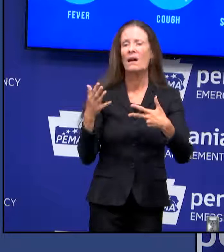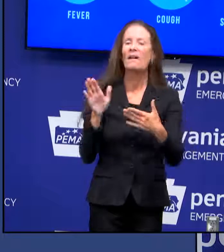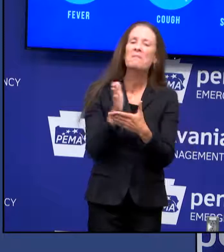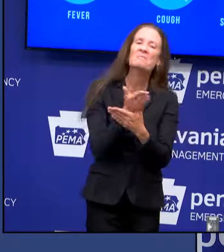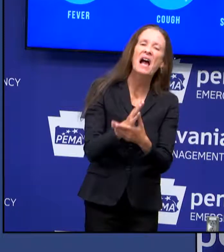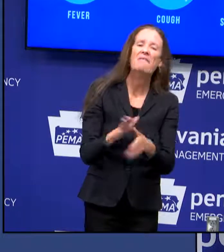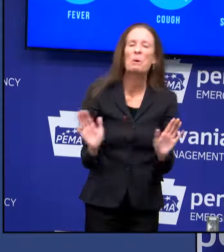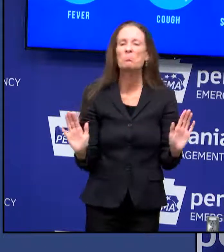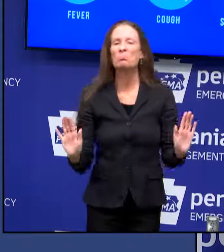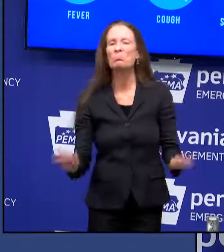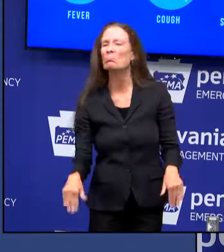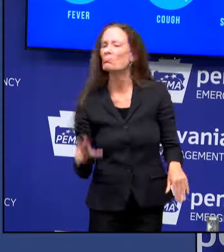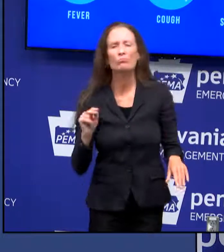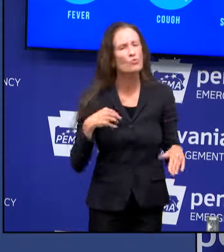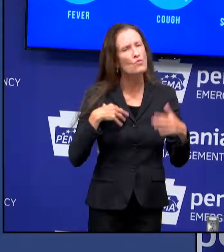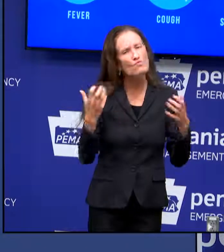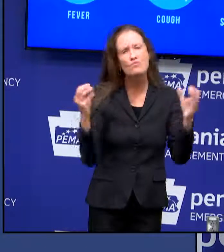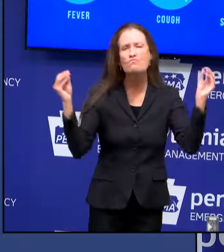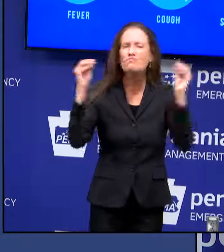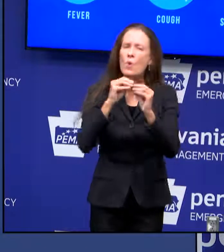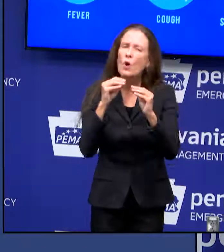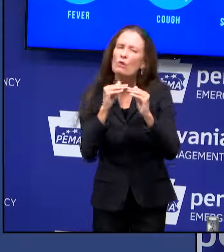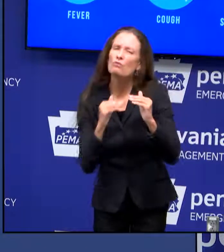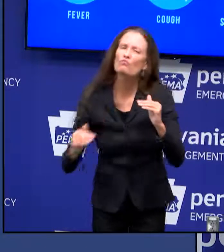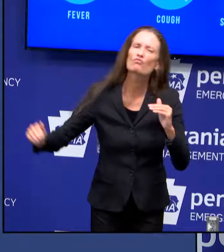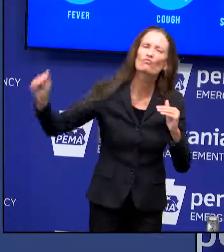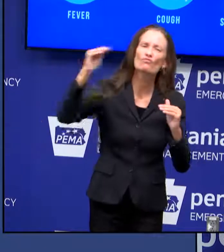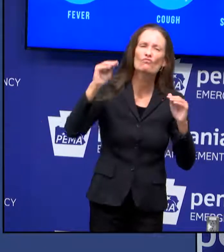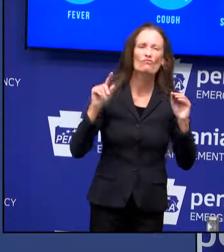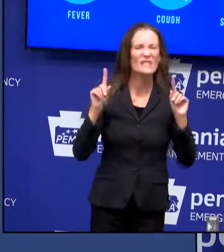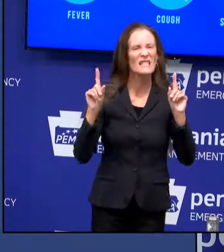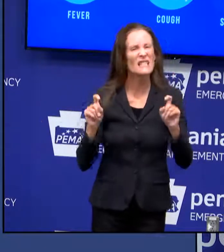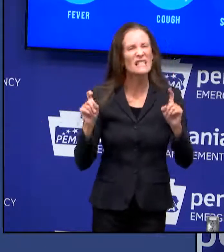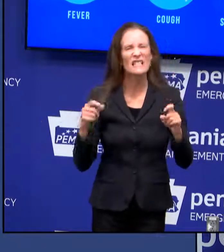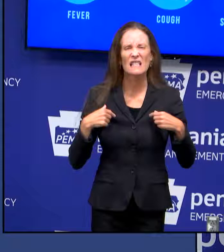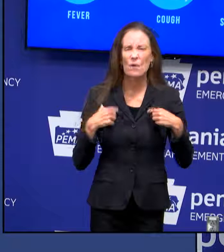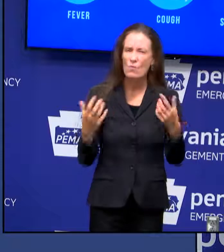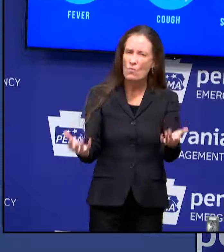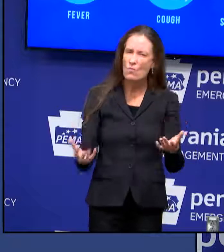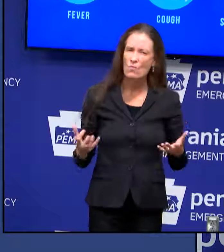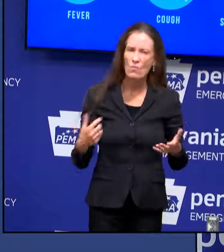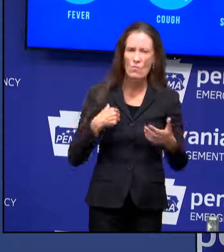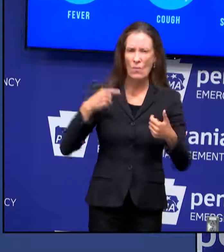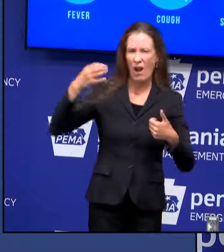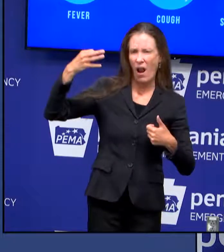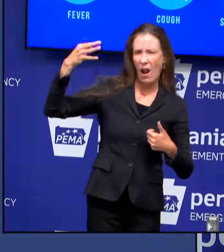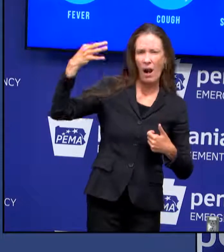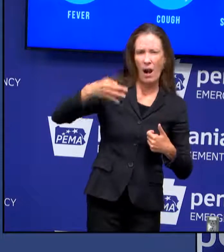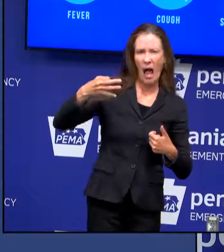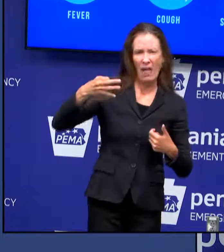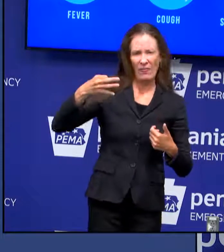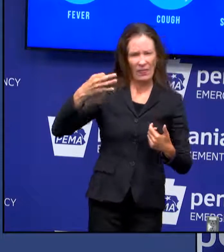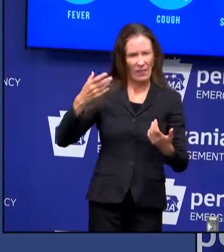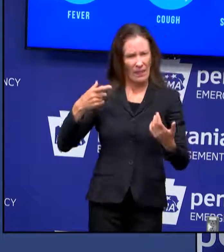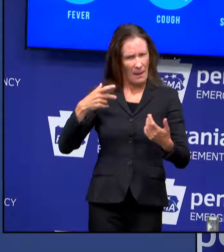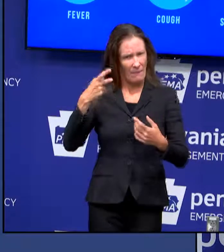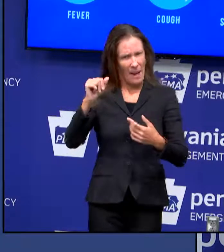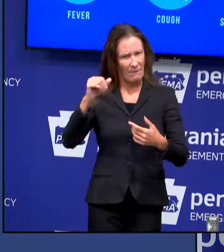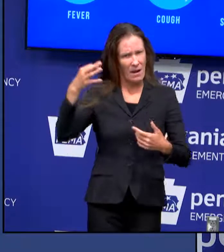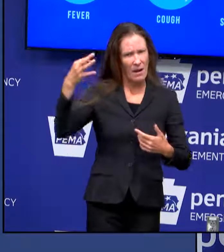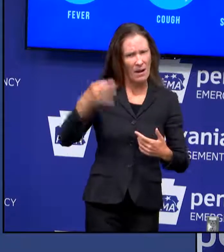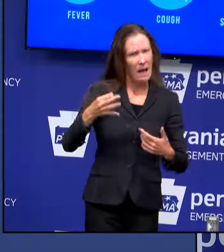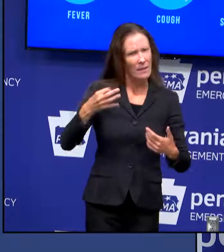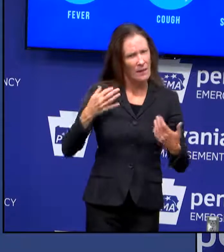terms of the number of tests. We're actually the 5th largest state, so we're below average. We on a per capita basis, however you want to measure